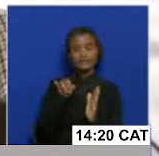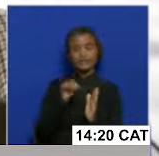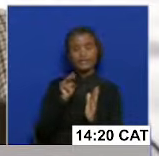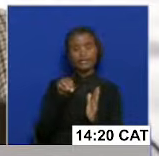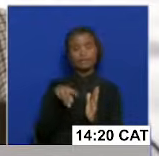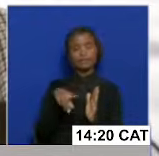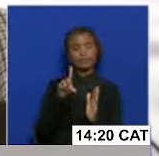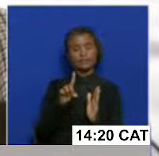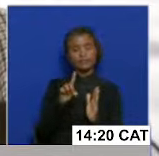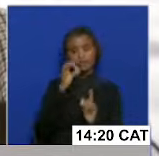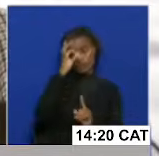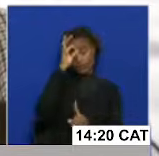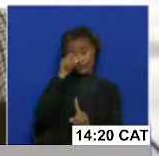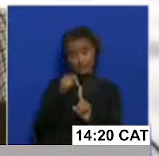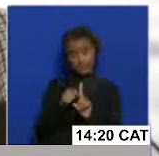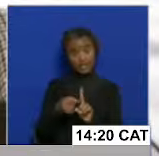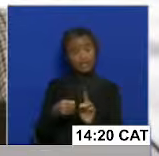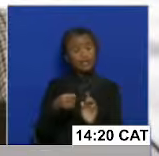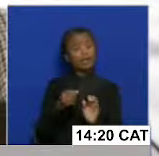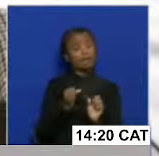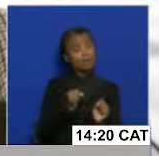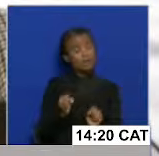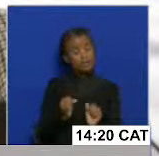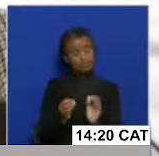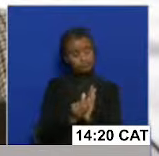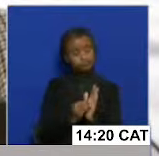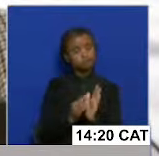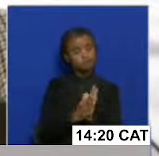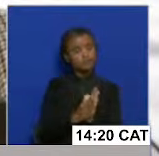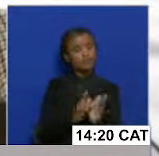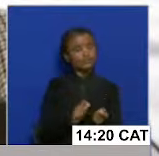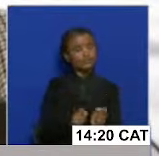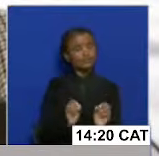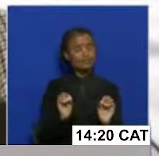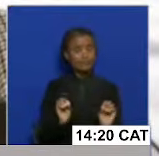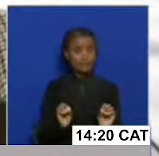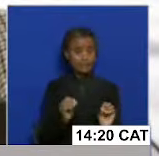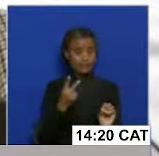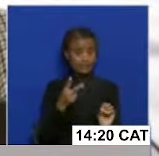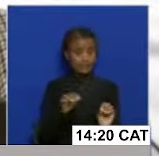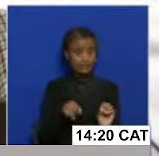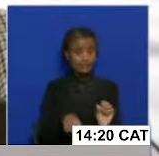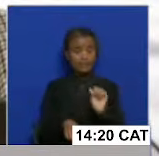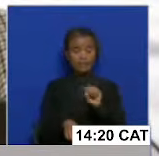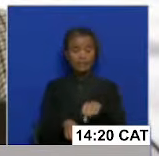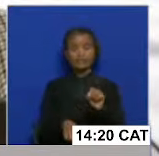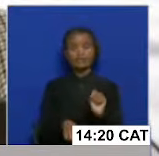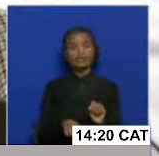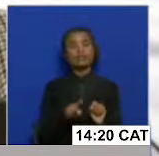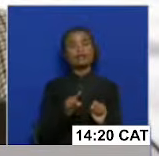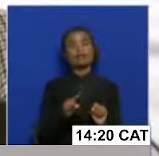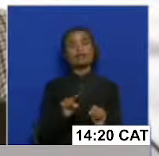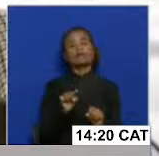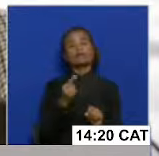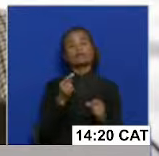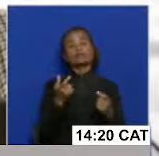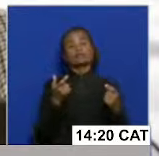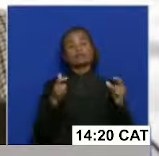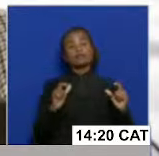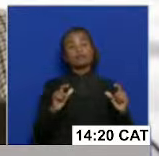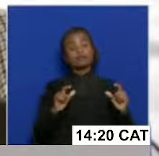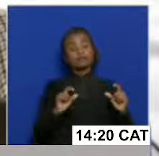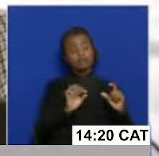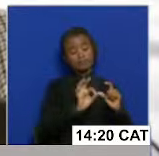Yes. So when you, at the bottom of that first paragraph, when you say, I can't say what happened as